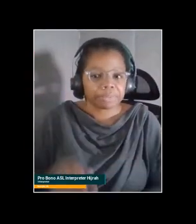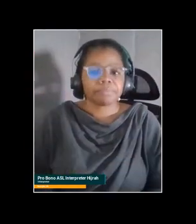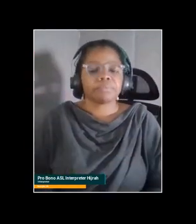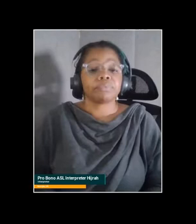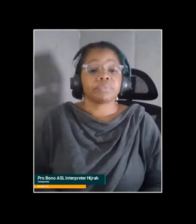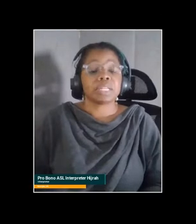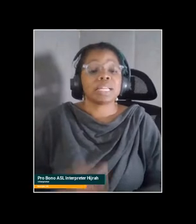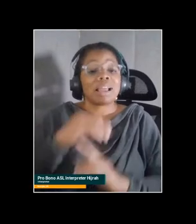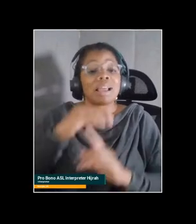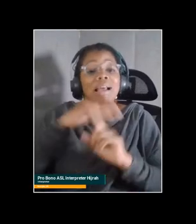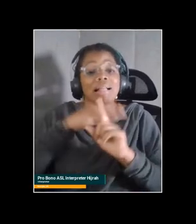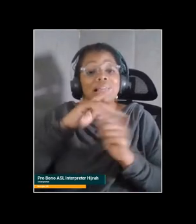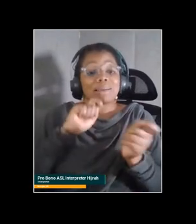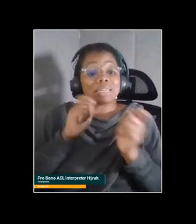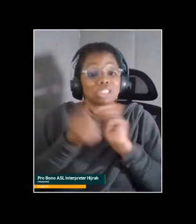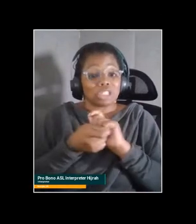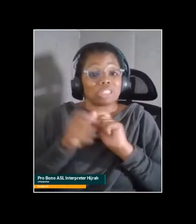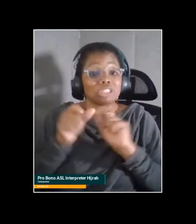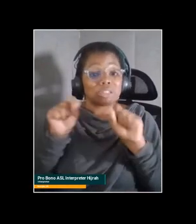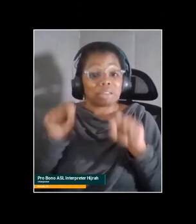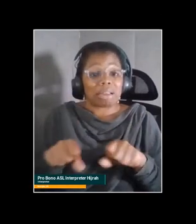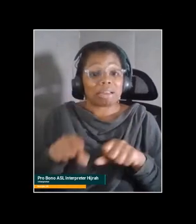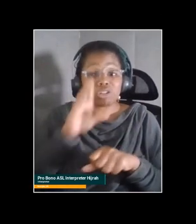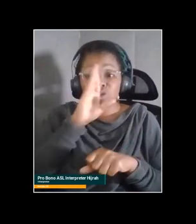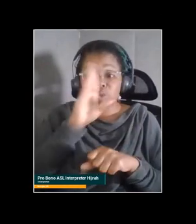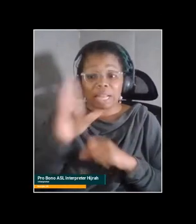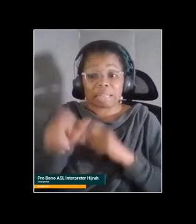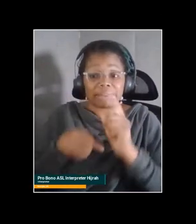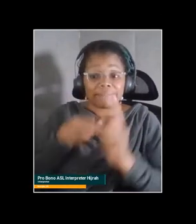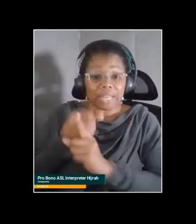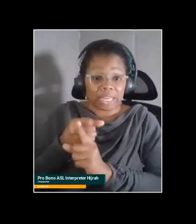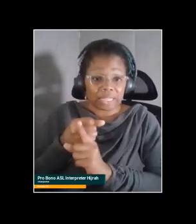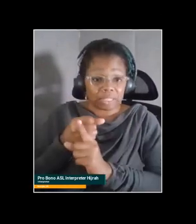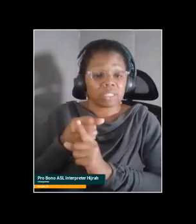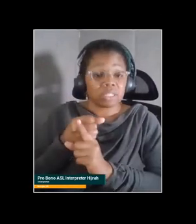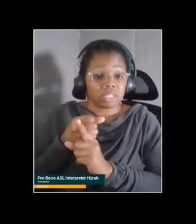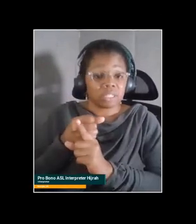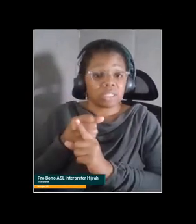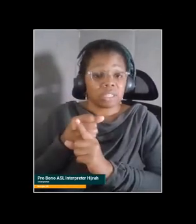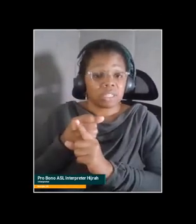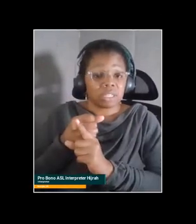Climate change can also directly affect